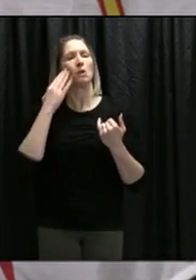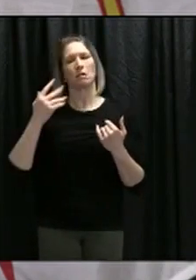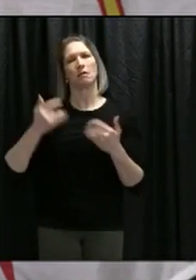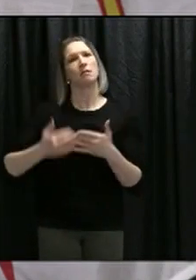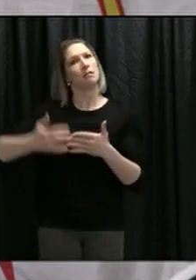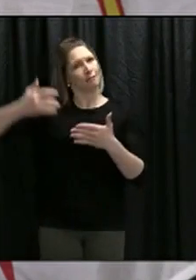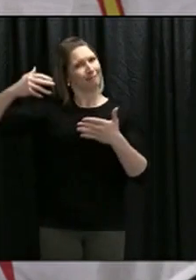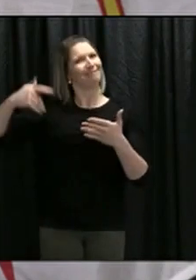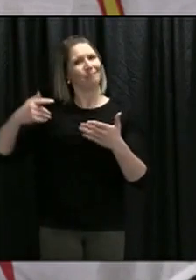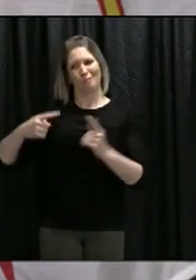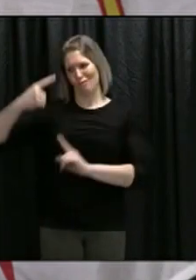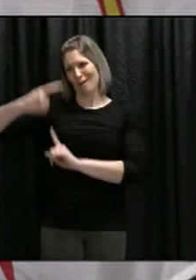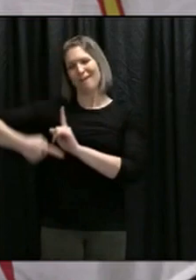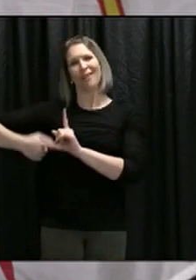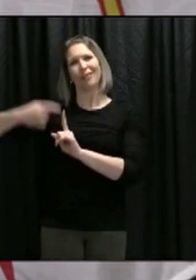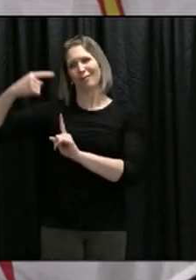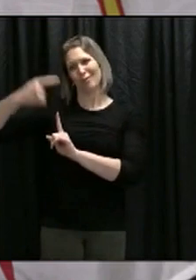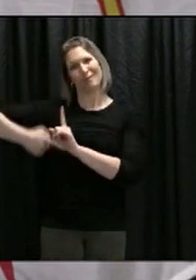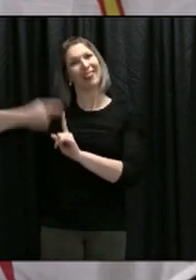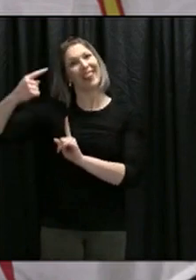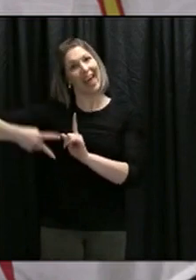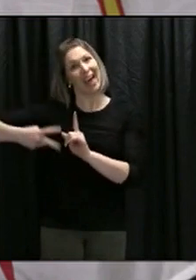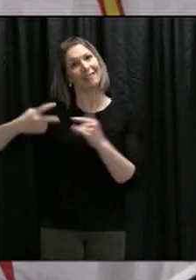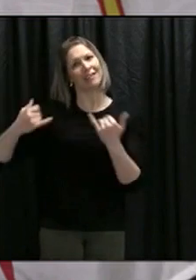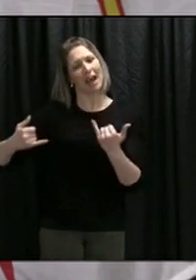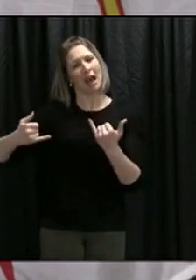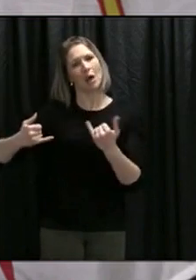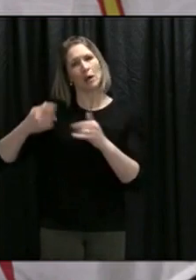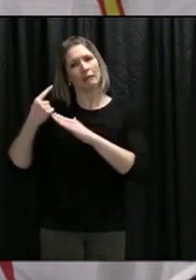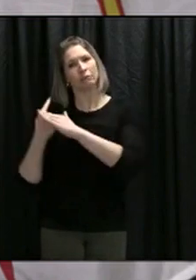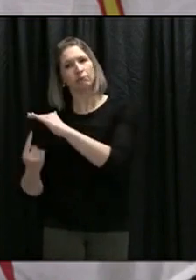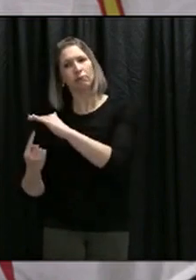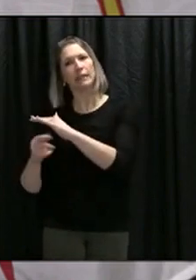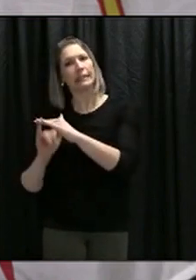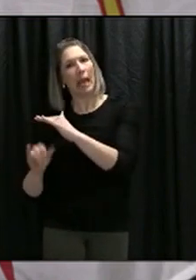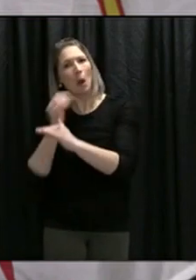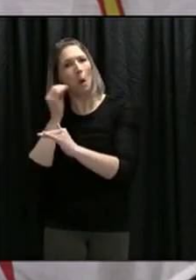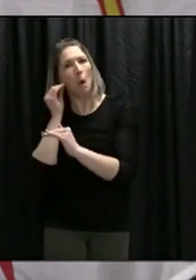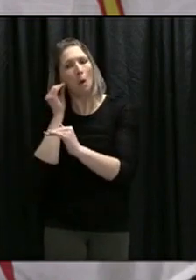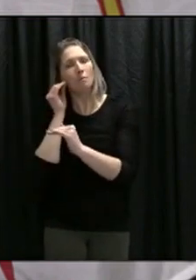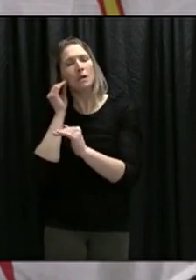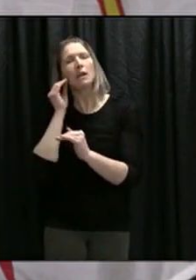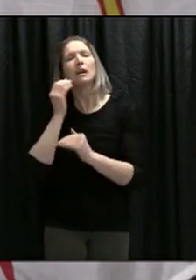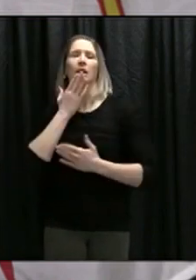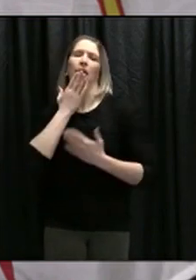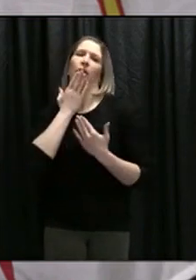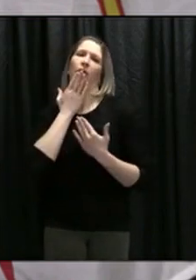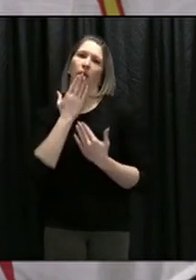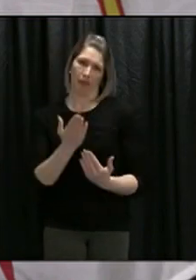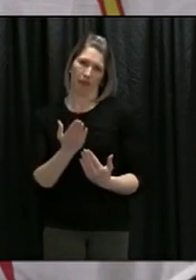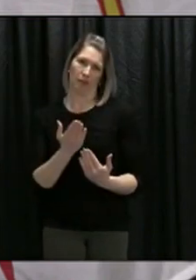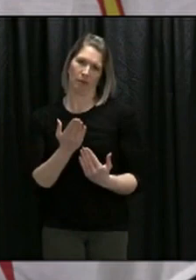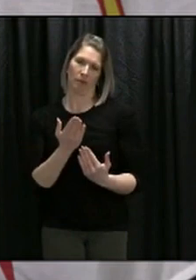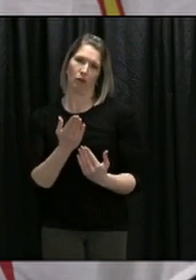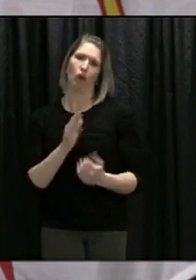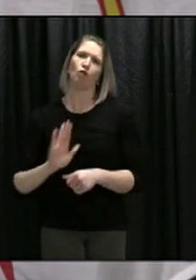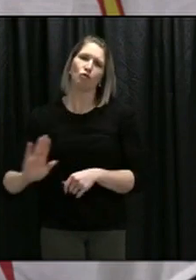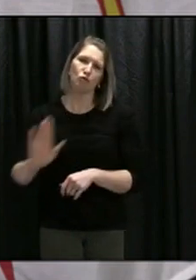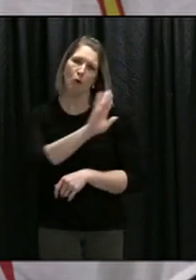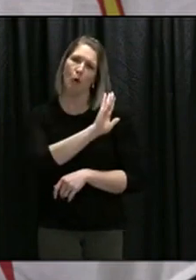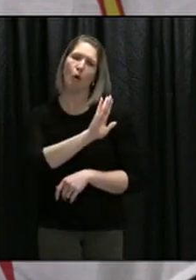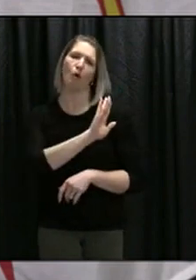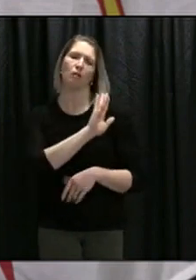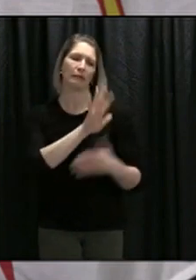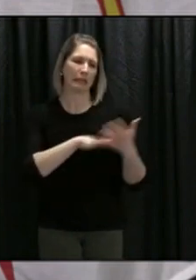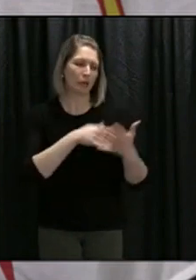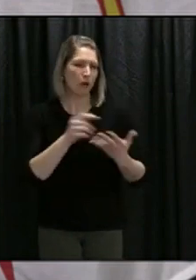thank each and every one of you who are doing your part to keep us safe. We miss our families, our friends, and our daily